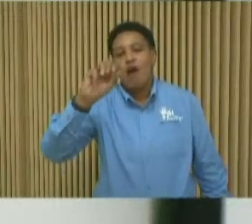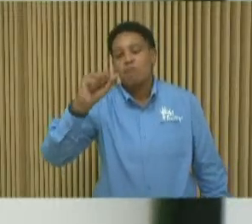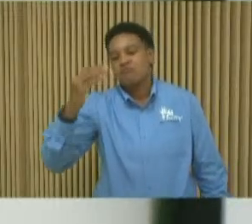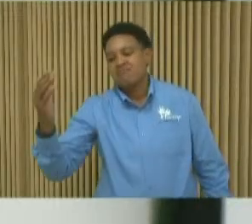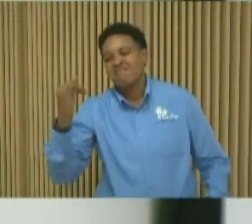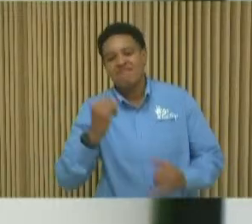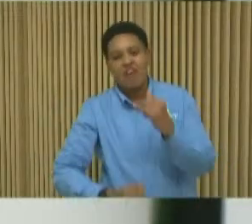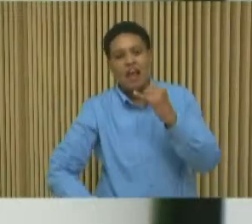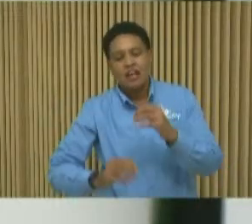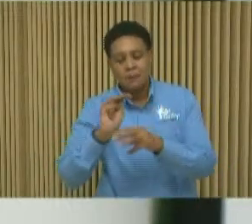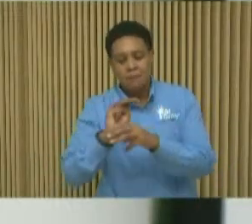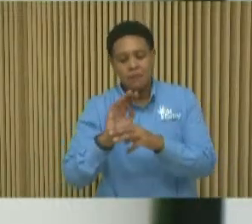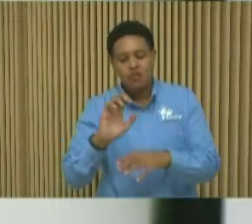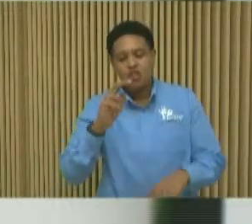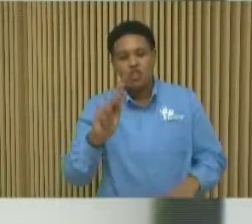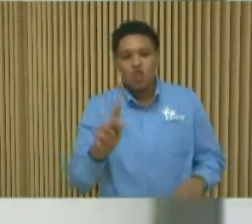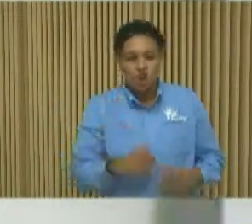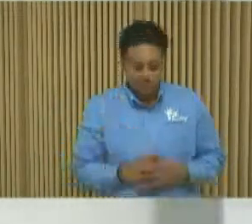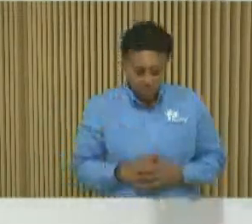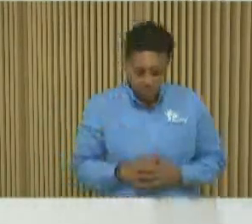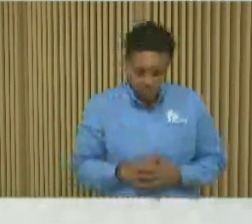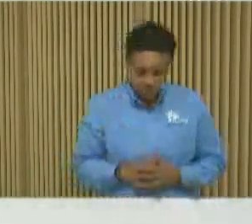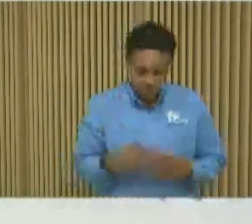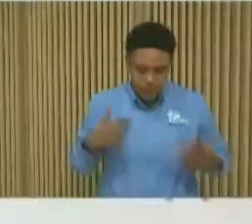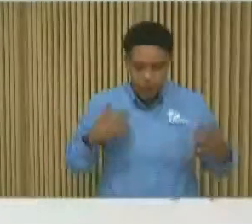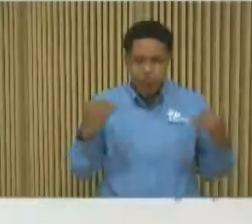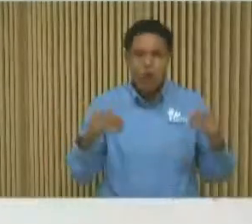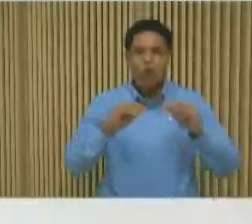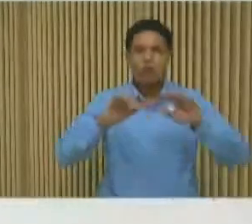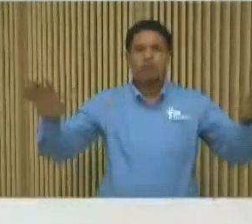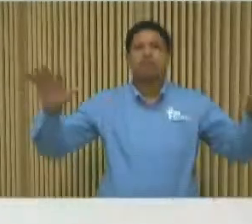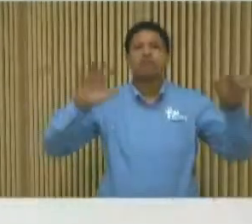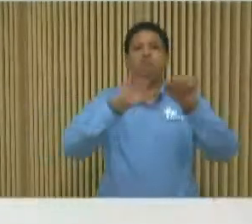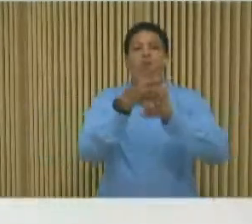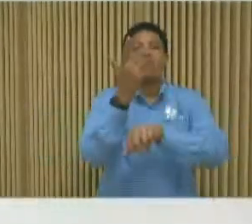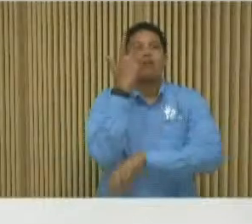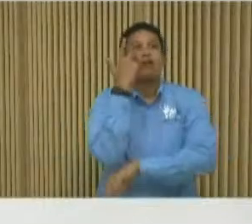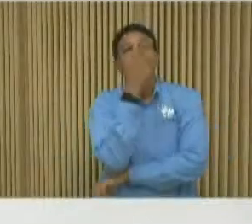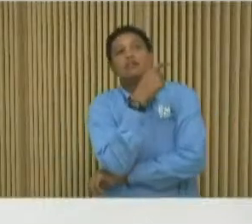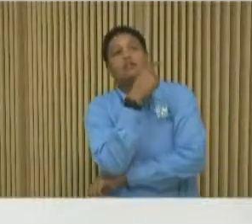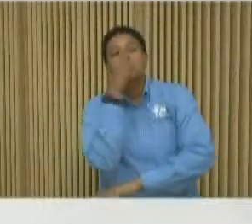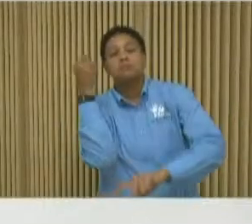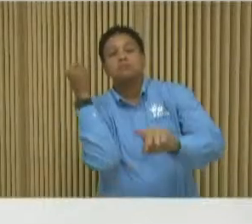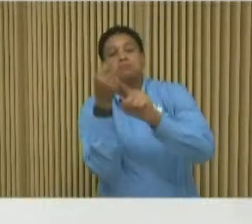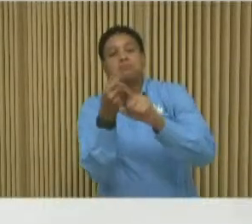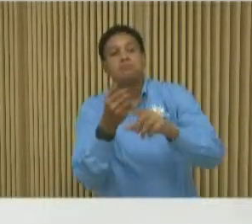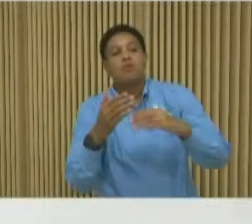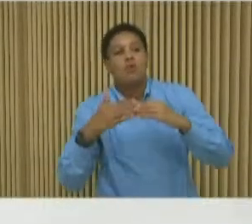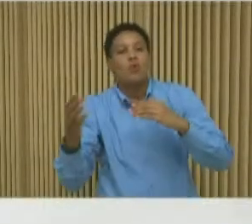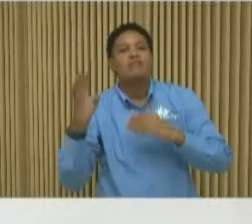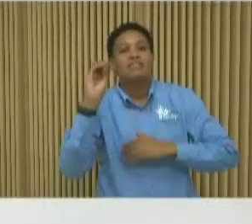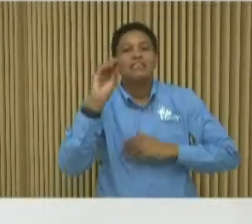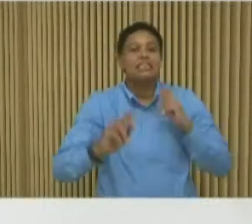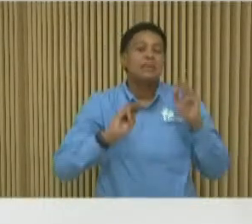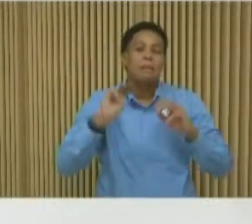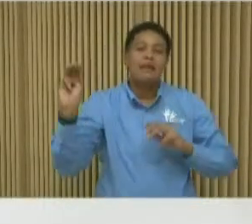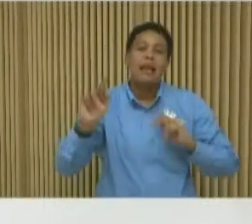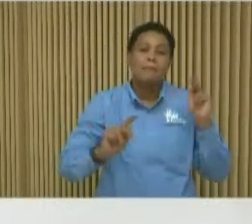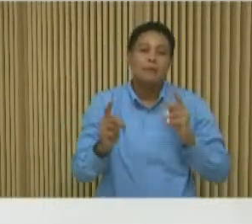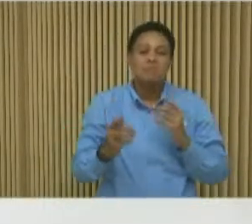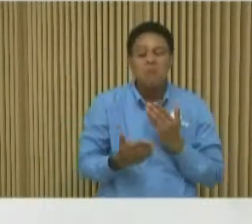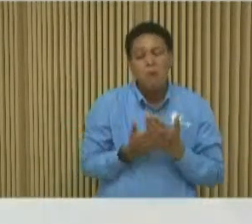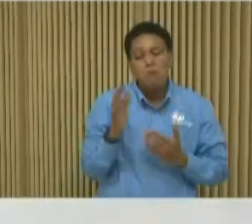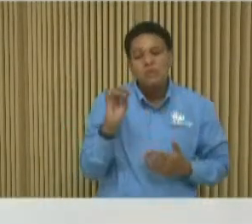Chuck. We are now in a pandemic that has infected over 60 million, probably 70